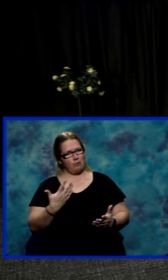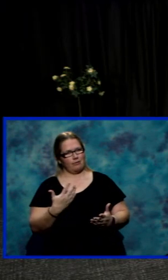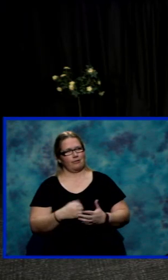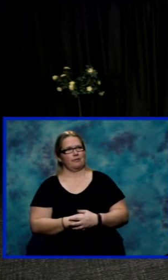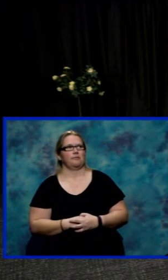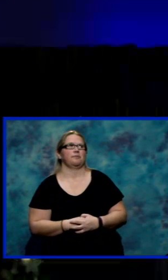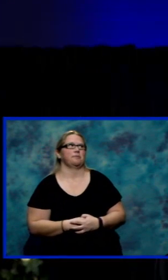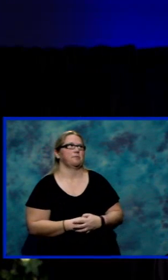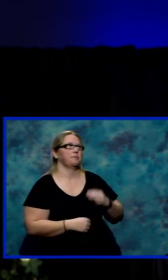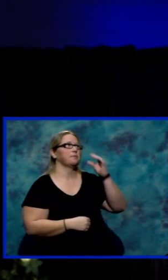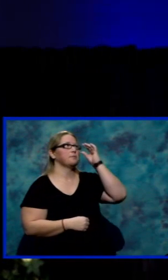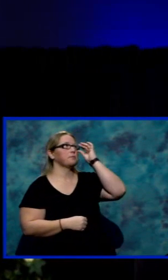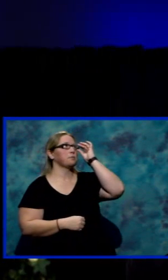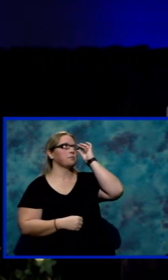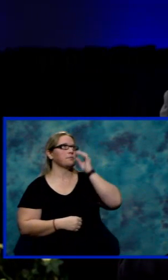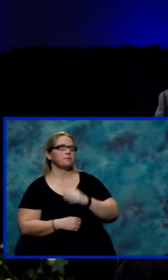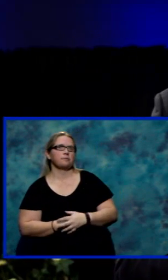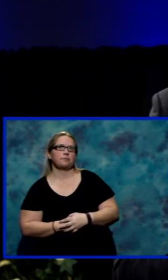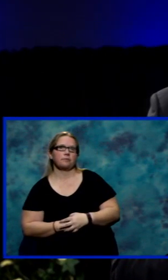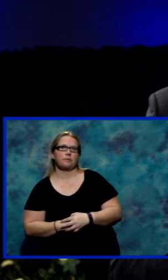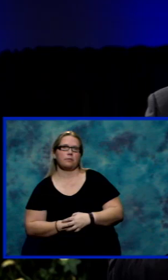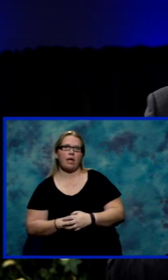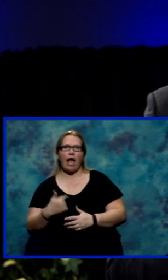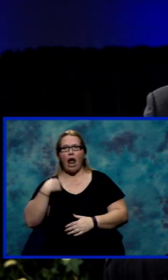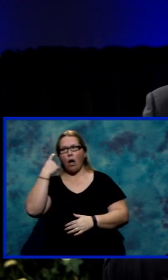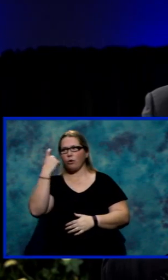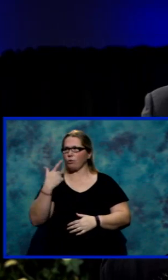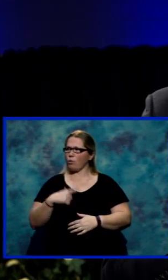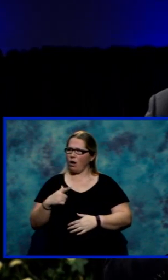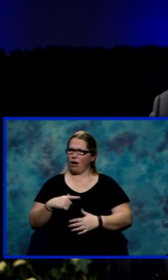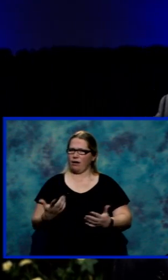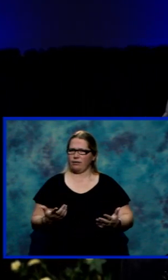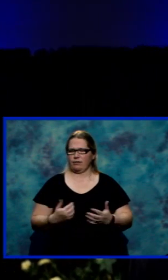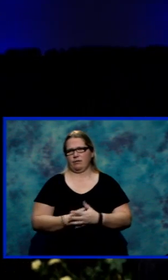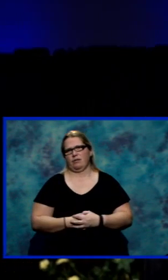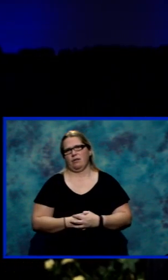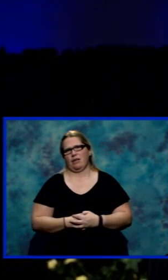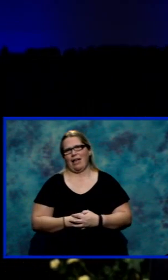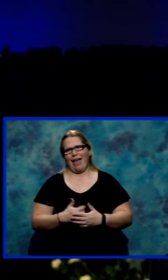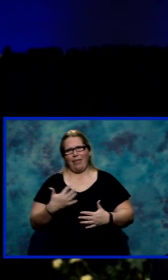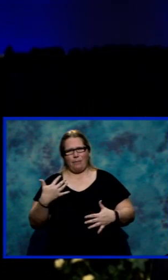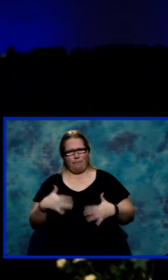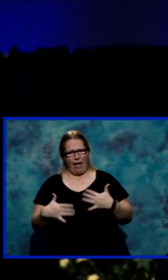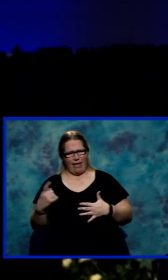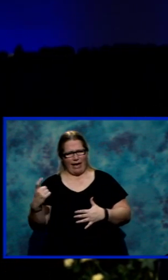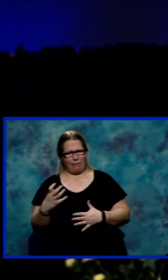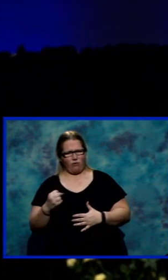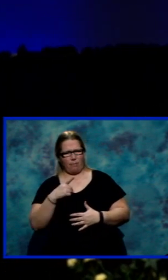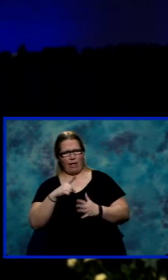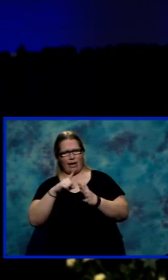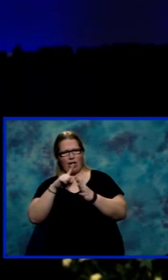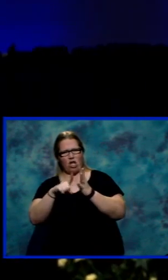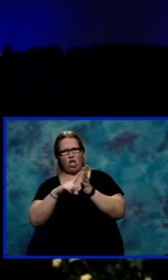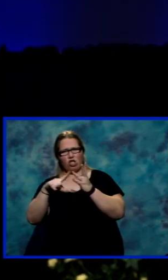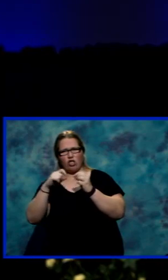as Rachel. And I wonder why. The amount of pain that comes as a result of Jacob ending up